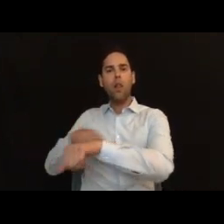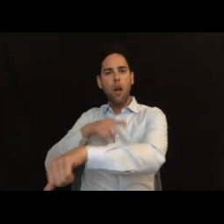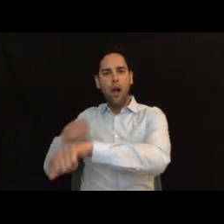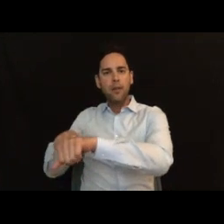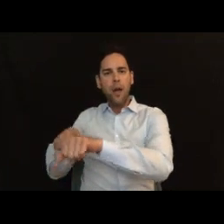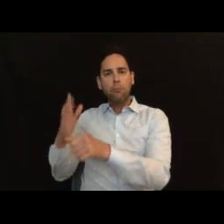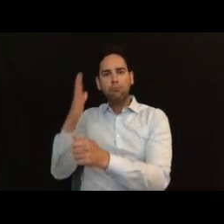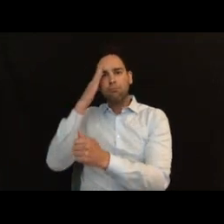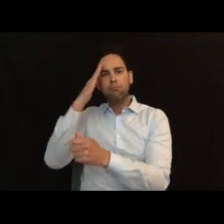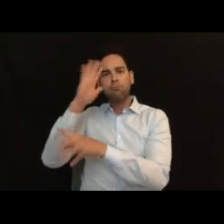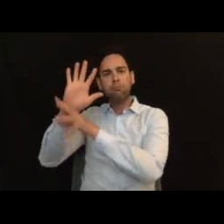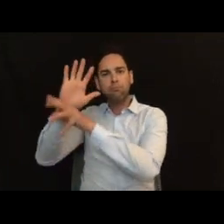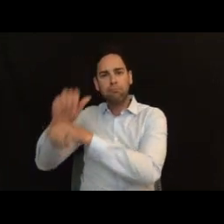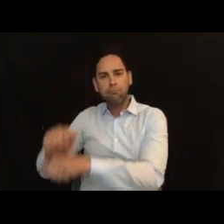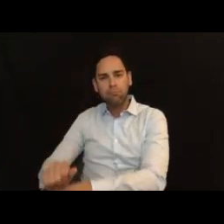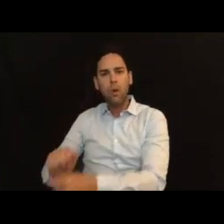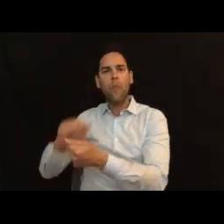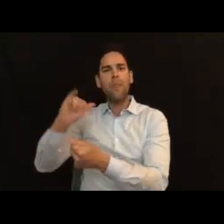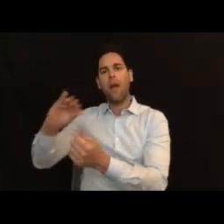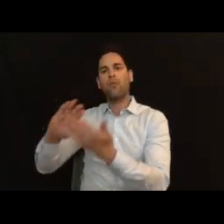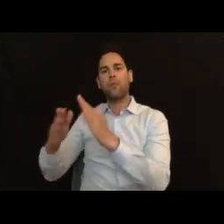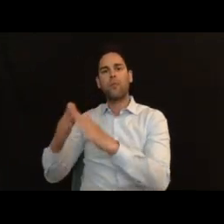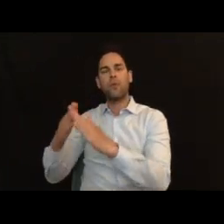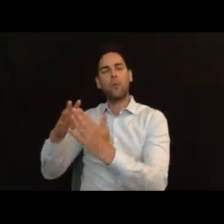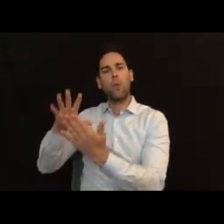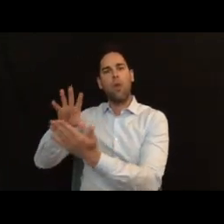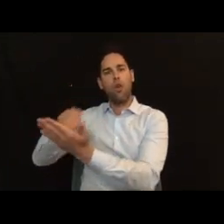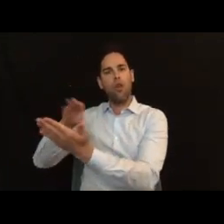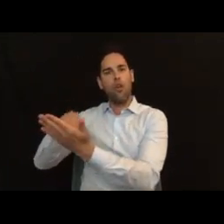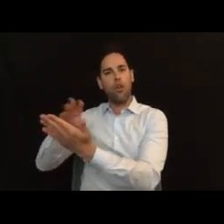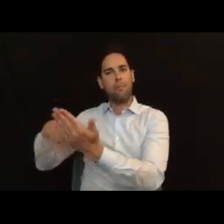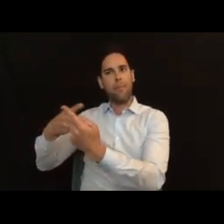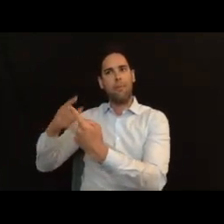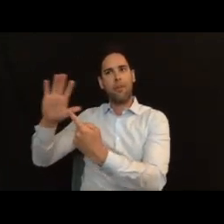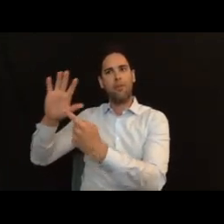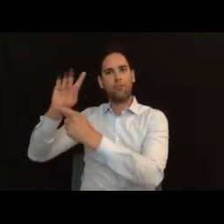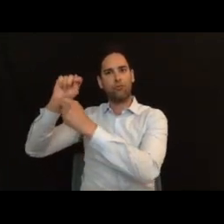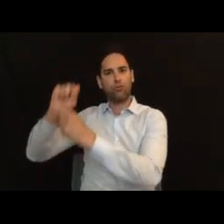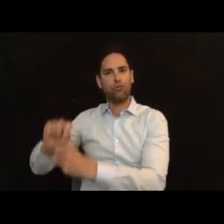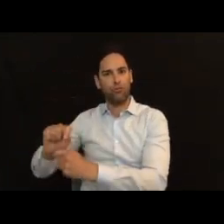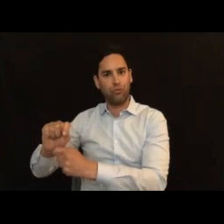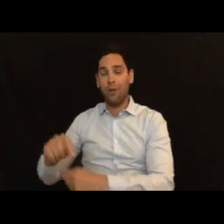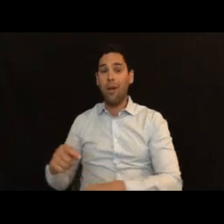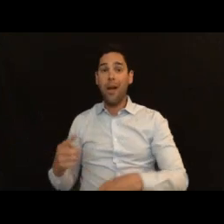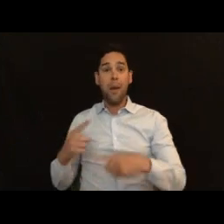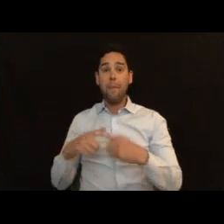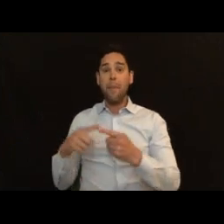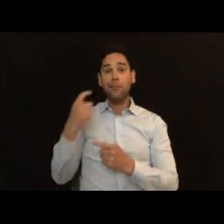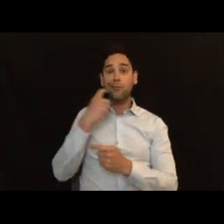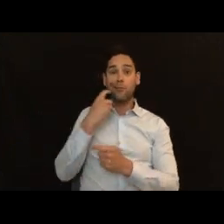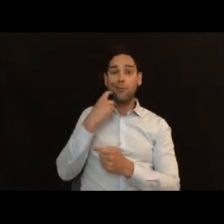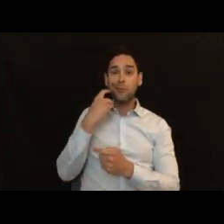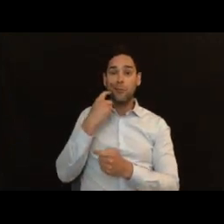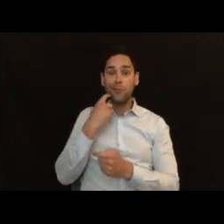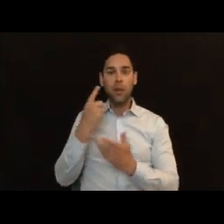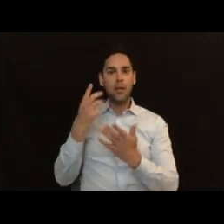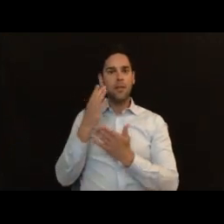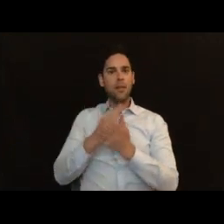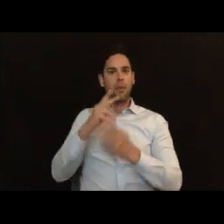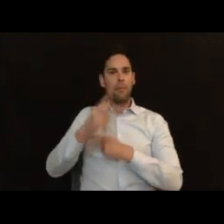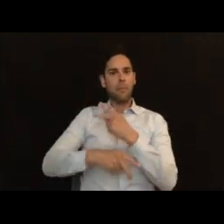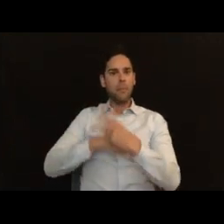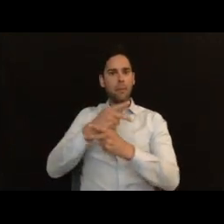views things. But recently, there's been more and more people incorporating things like autoethnography or